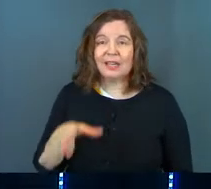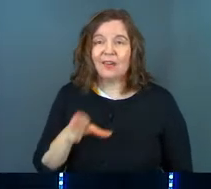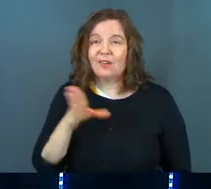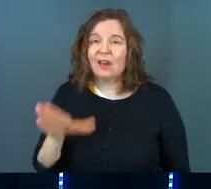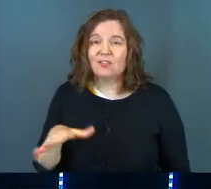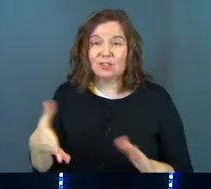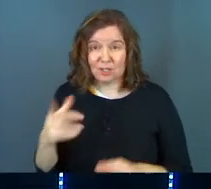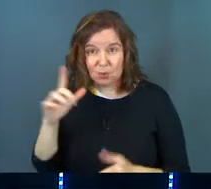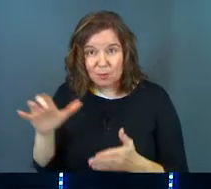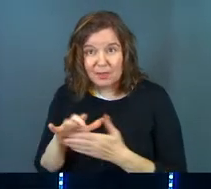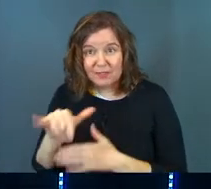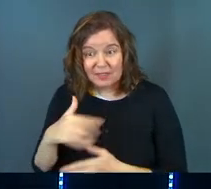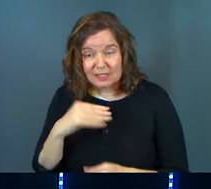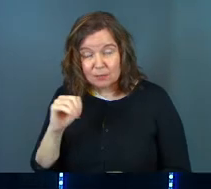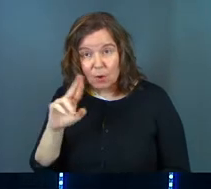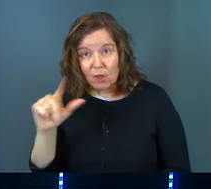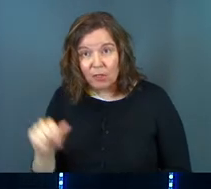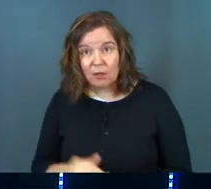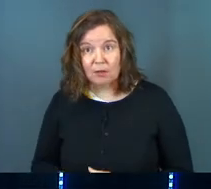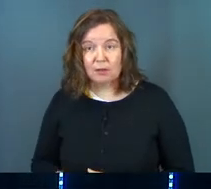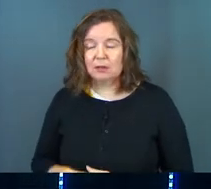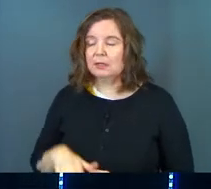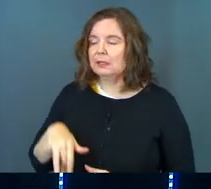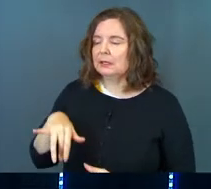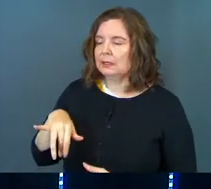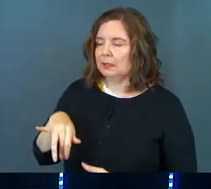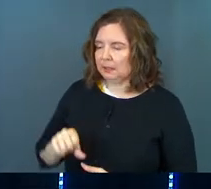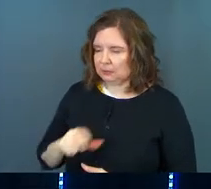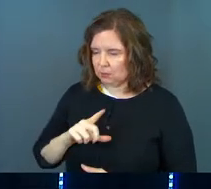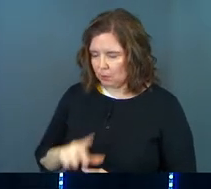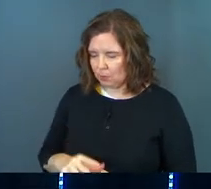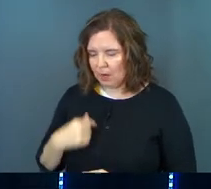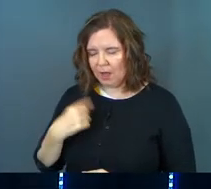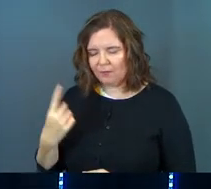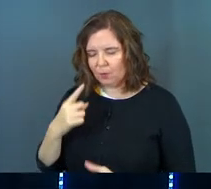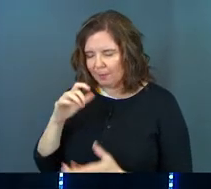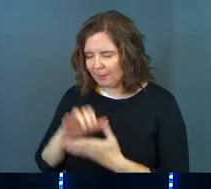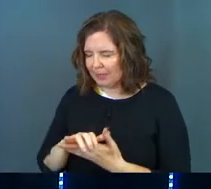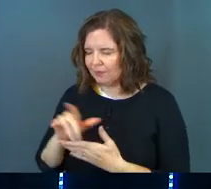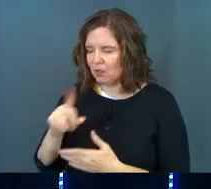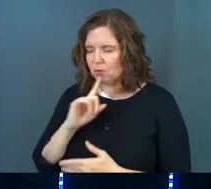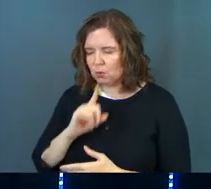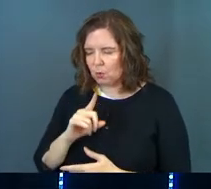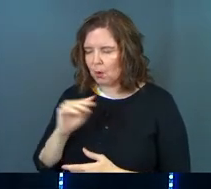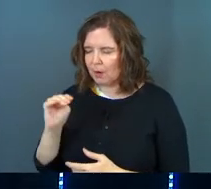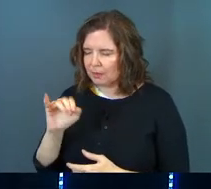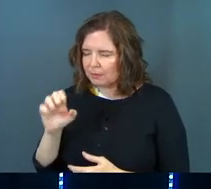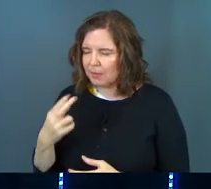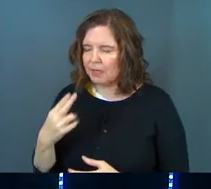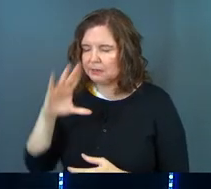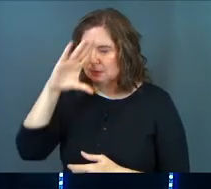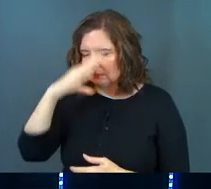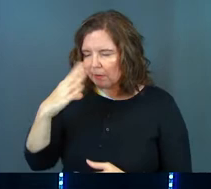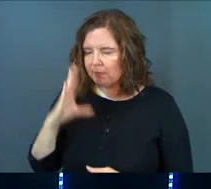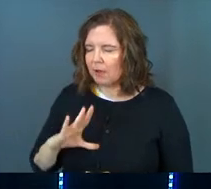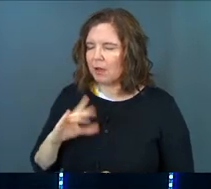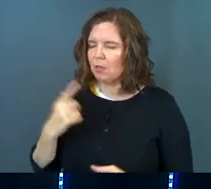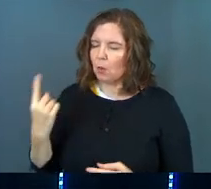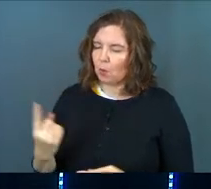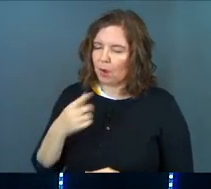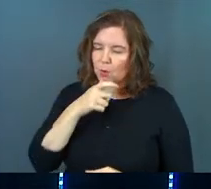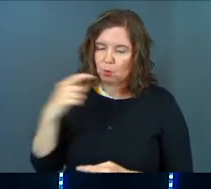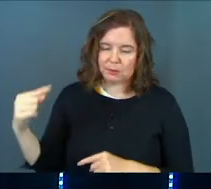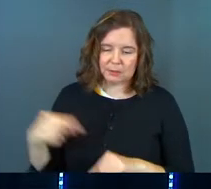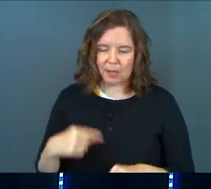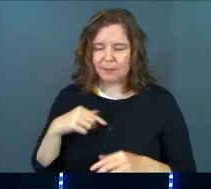never, ever die. Do you believe this, Martha? Yes, Lord, she told him. I've always believed that you are the Messiah, the Son of God, the